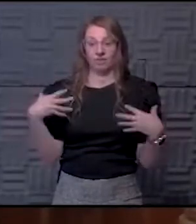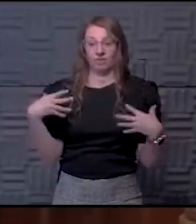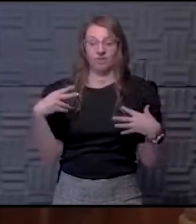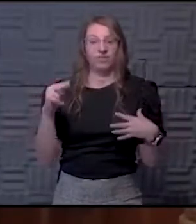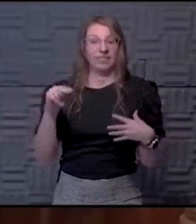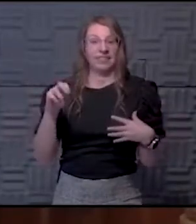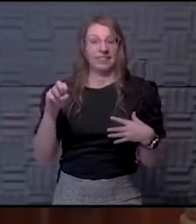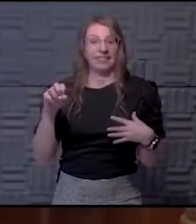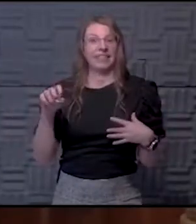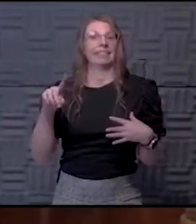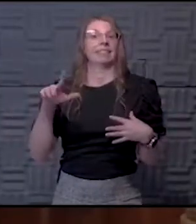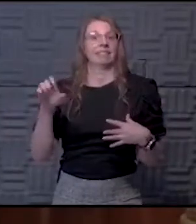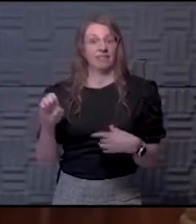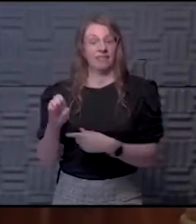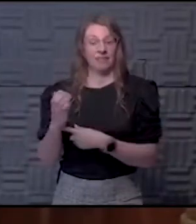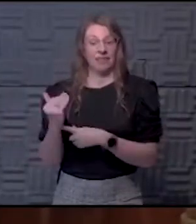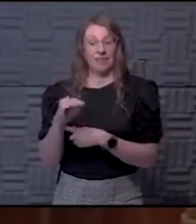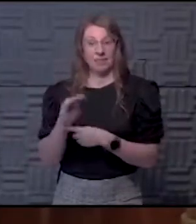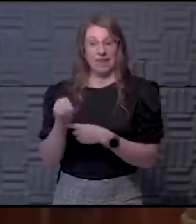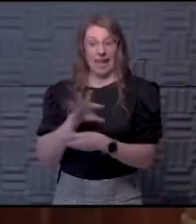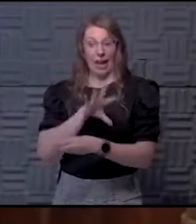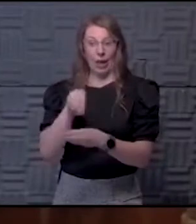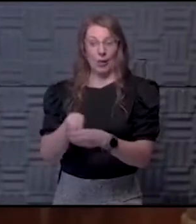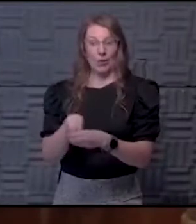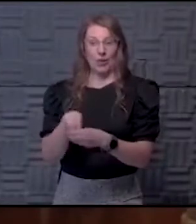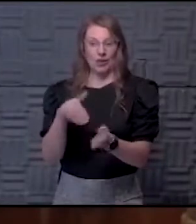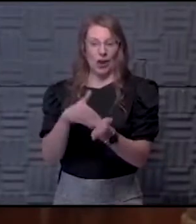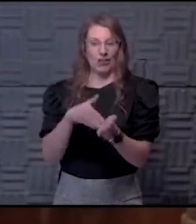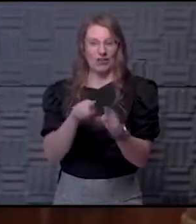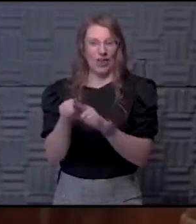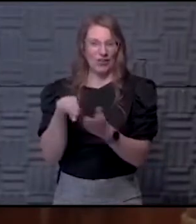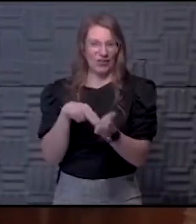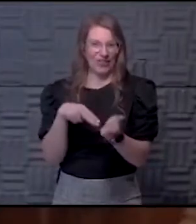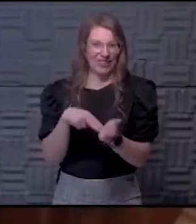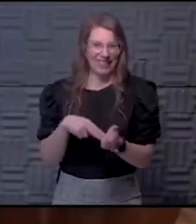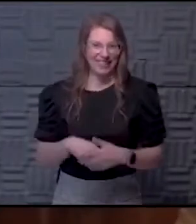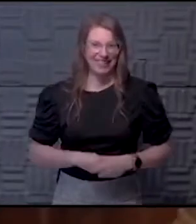That 15% includes doctors and nurses.